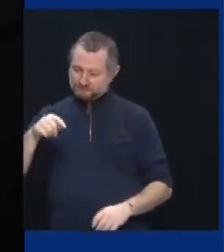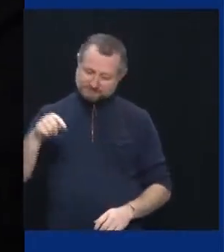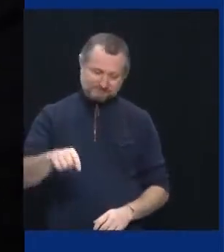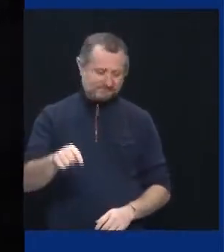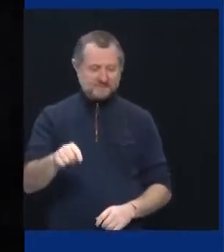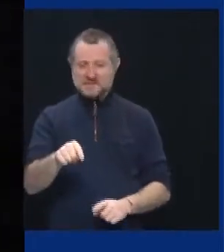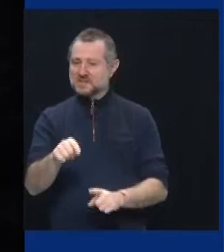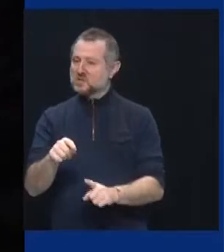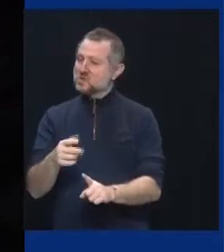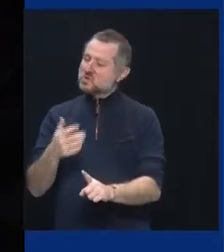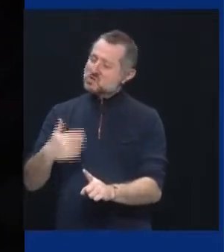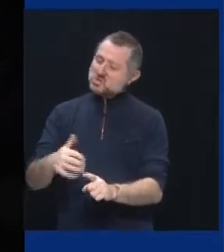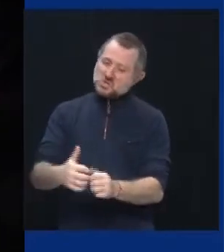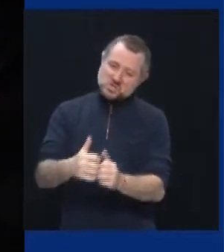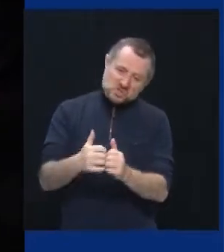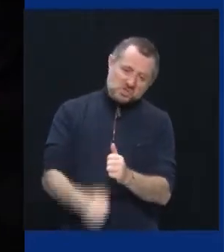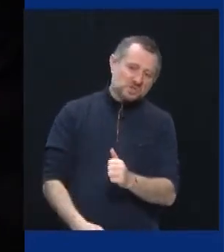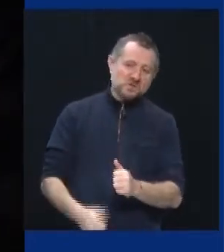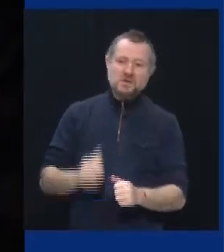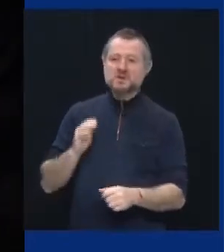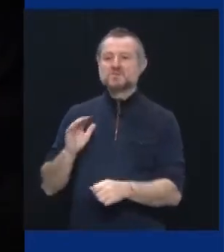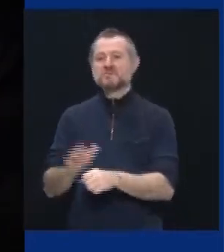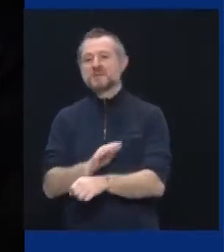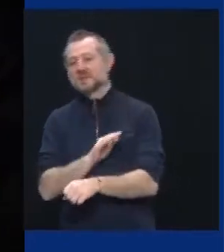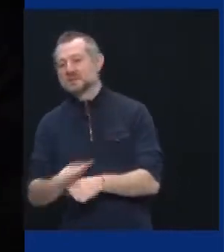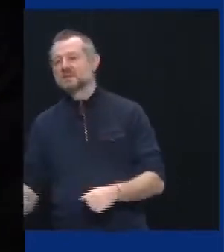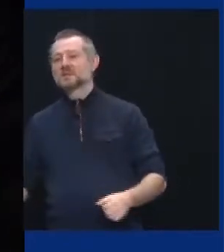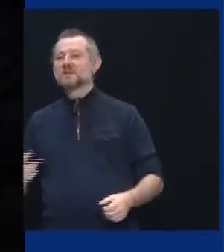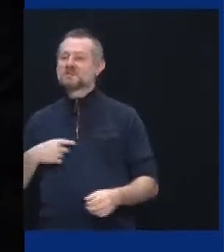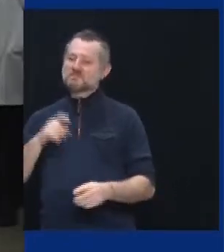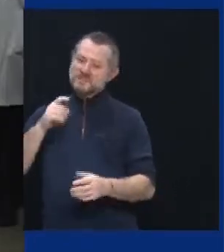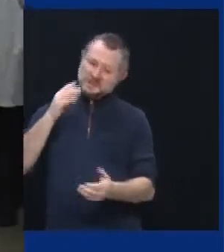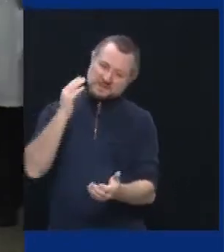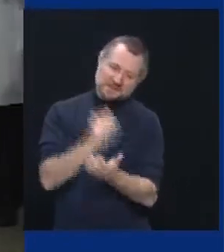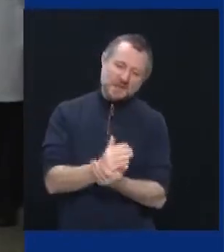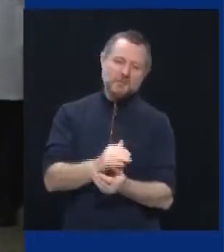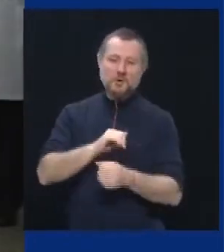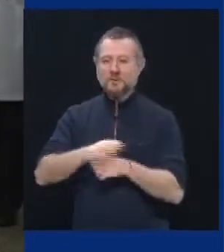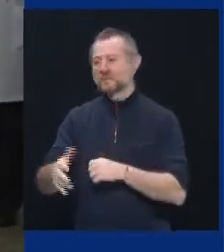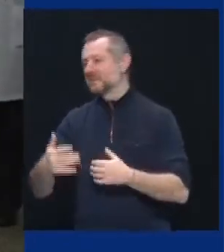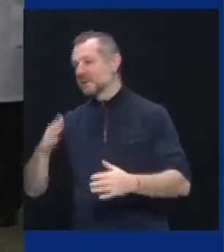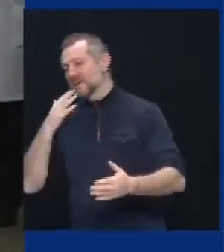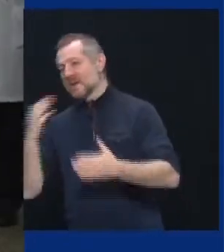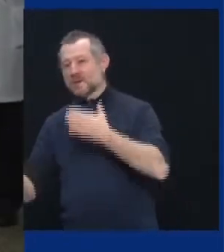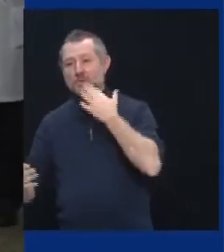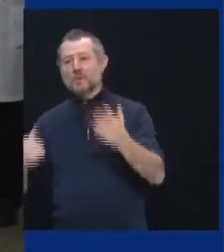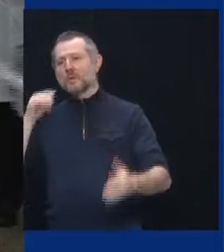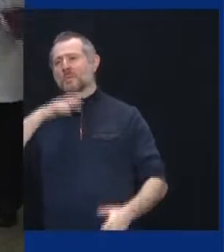many businesses and end it for good. Thank you. Thank you. All right.